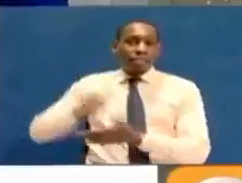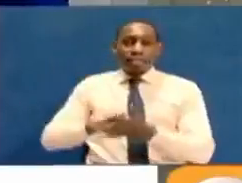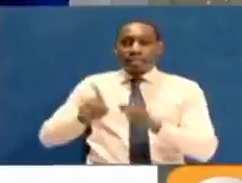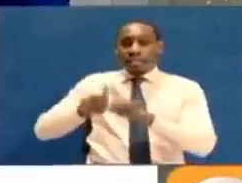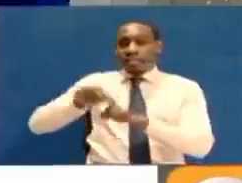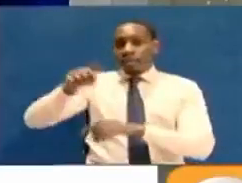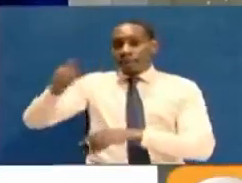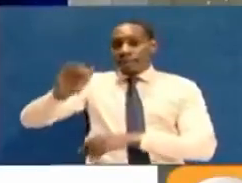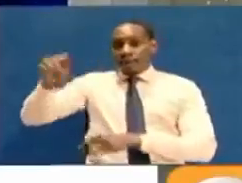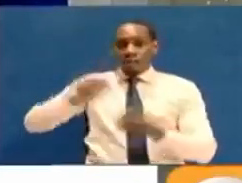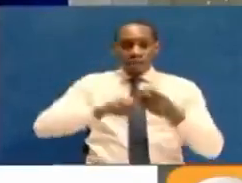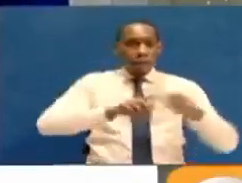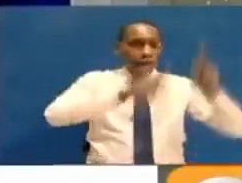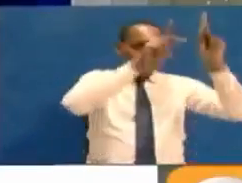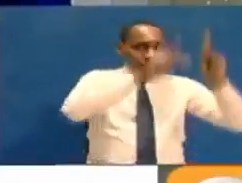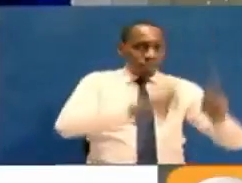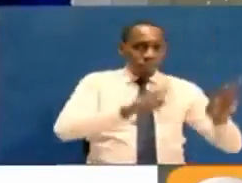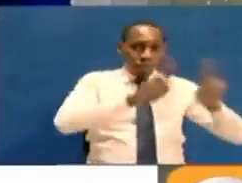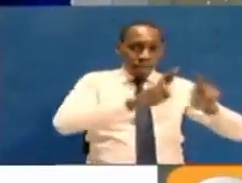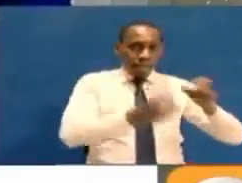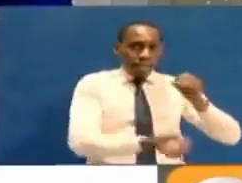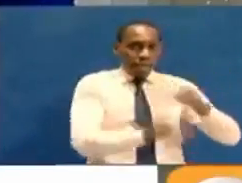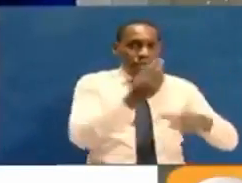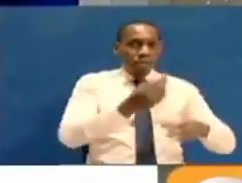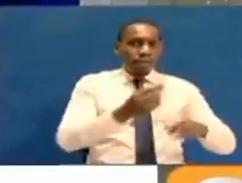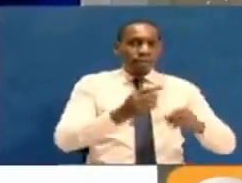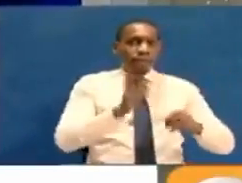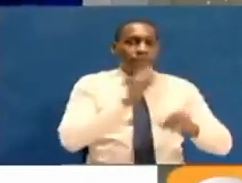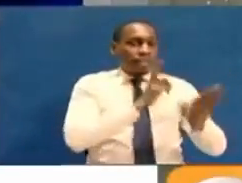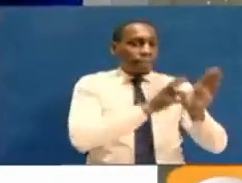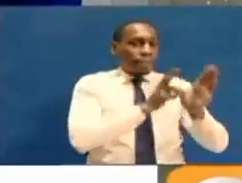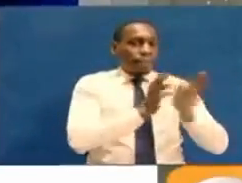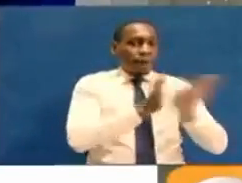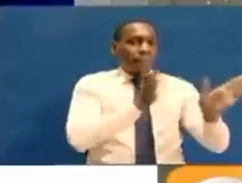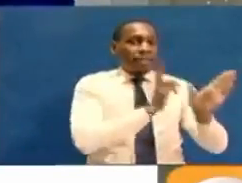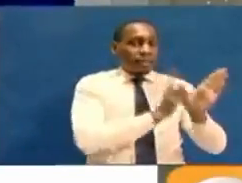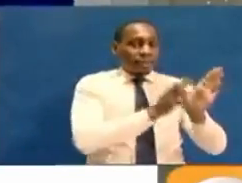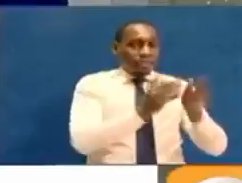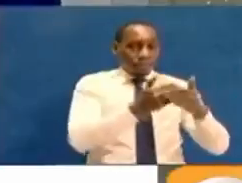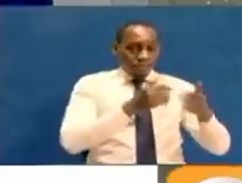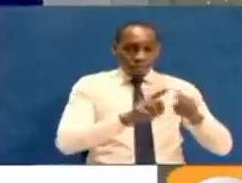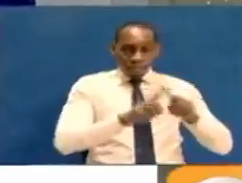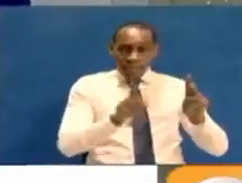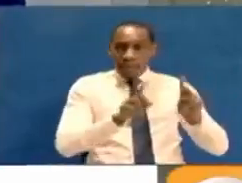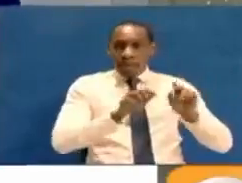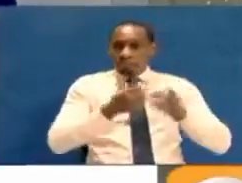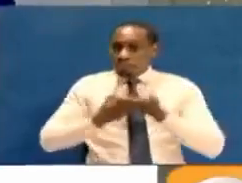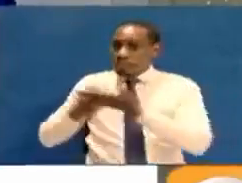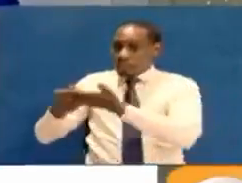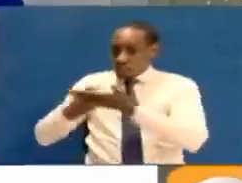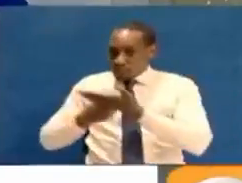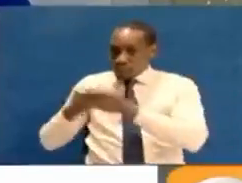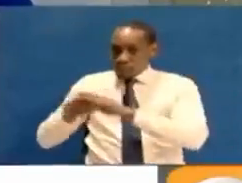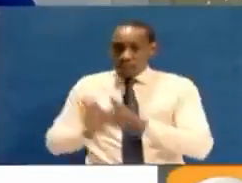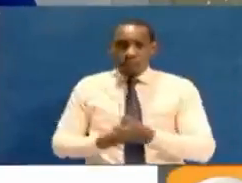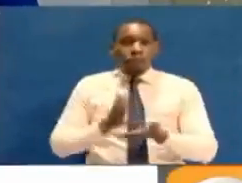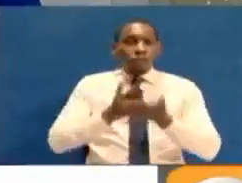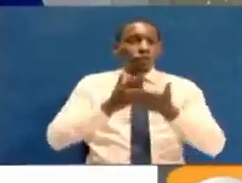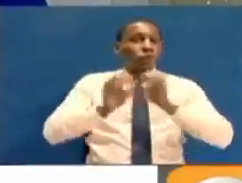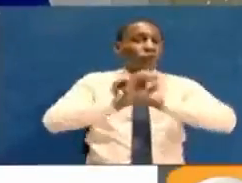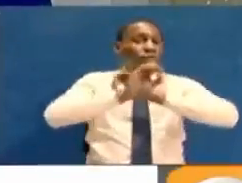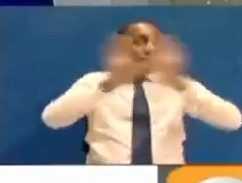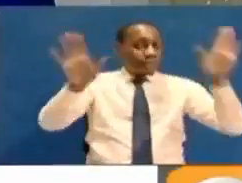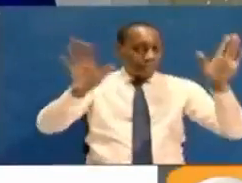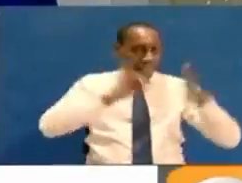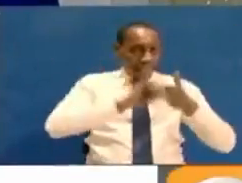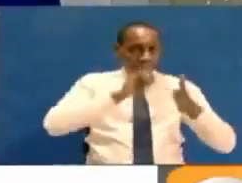of others like Kisumu that have already put in place calls for public participation before they can start to debate that. So it is very clear